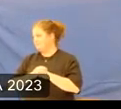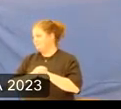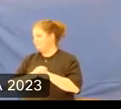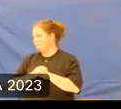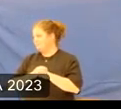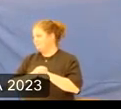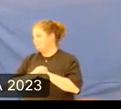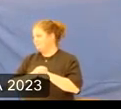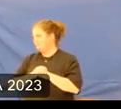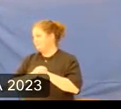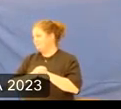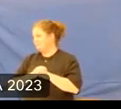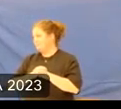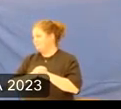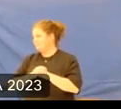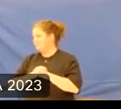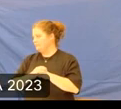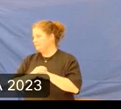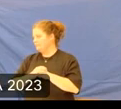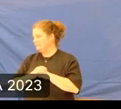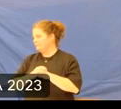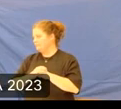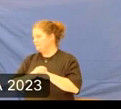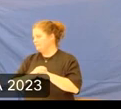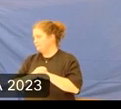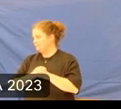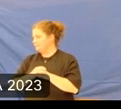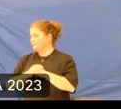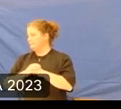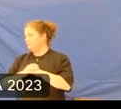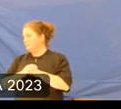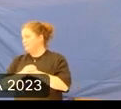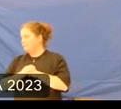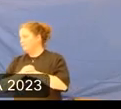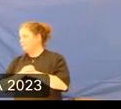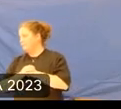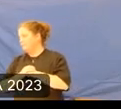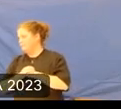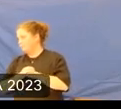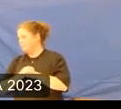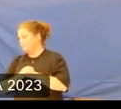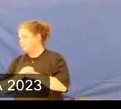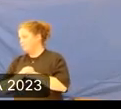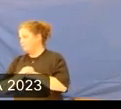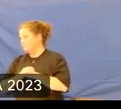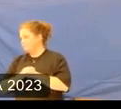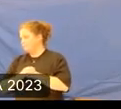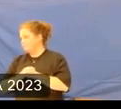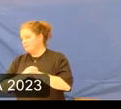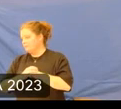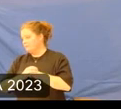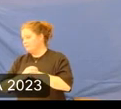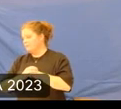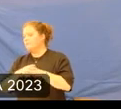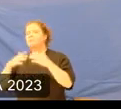might be associated with conversational analysis, with its talk of practices and so on, is the idea it's just a vast association